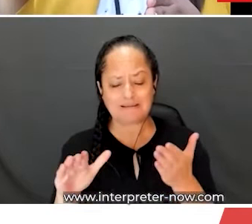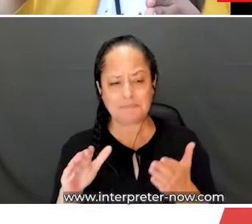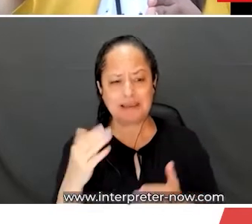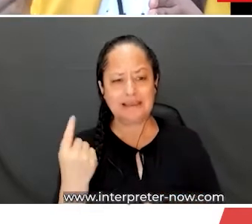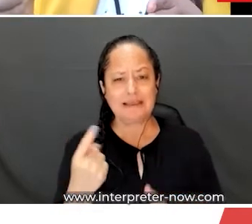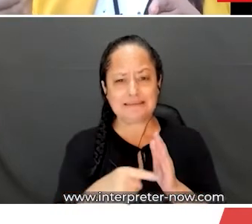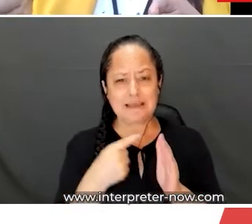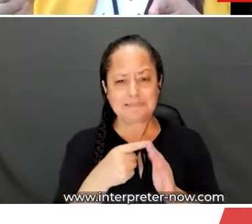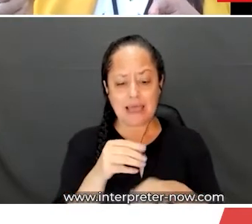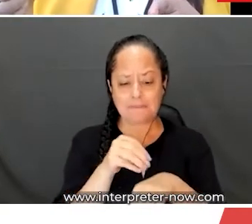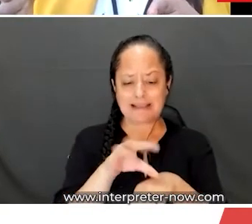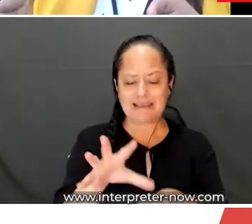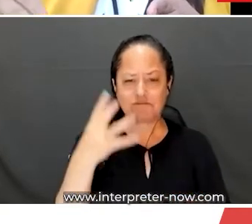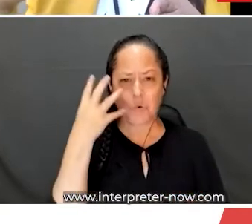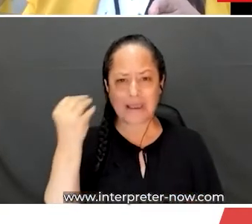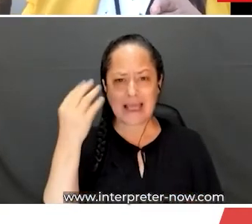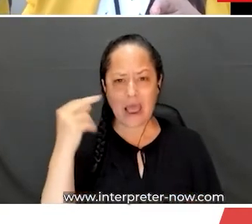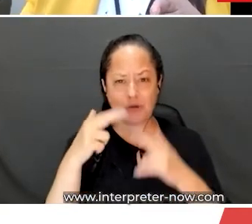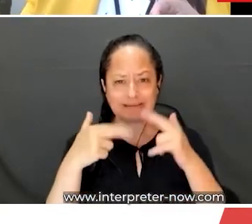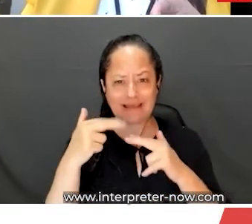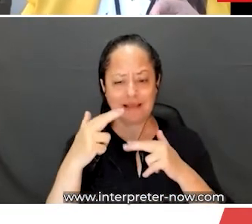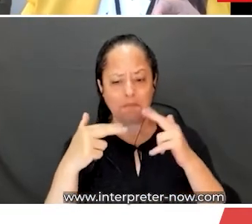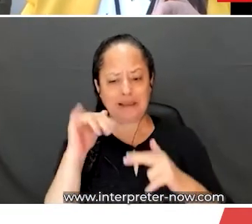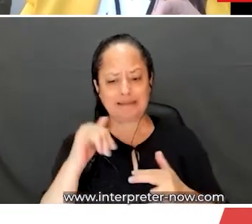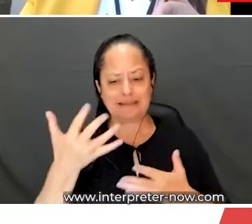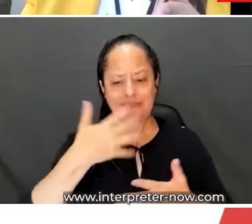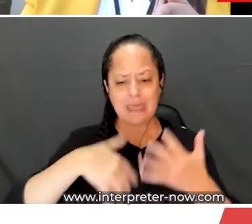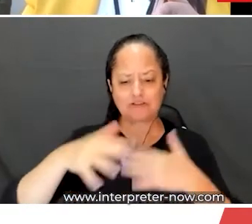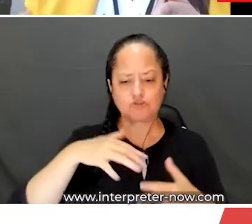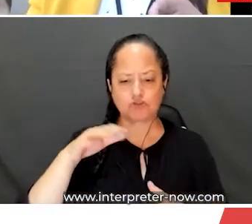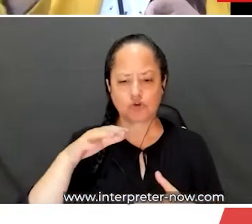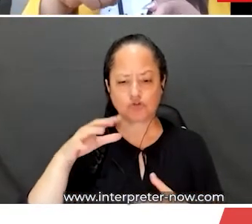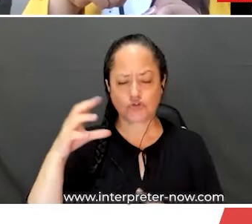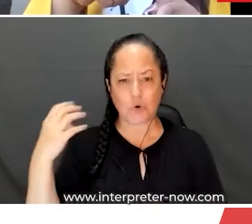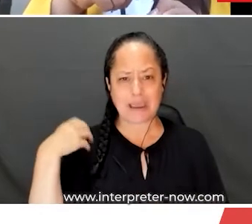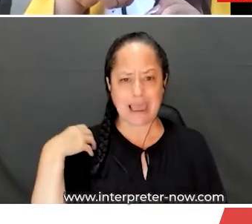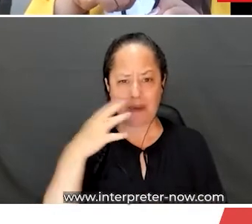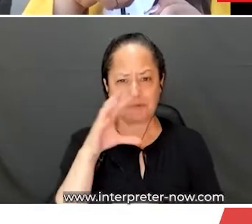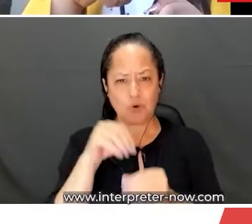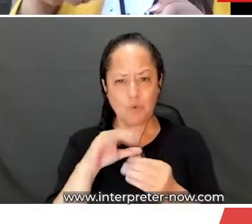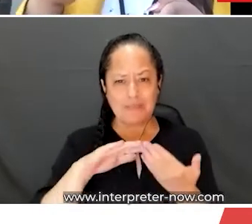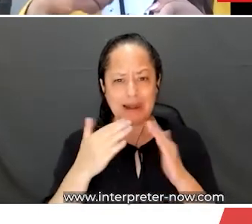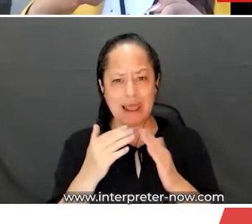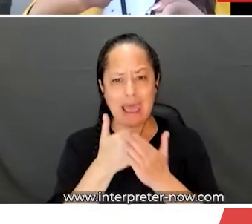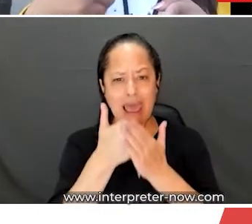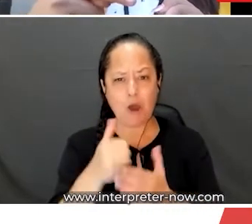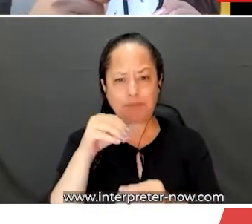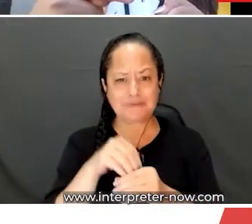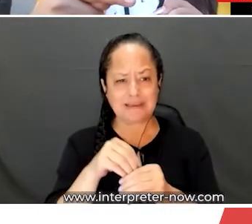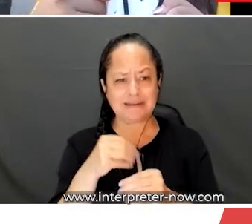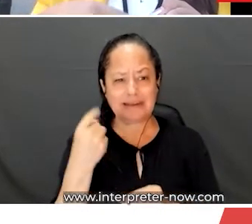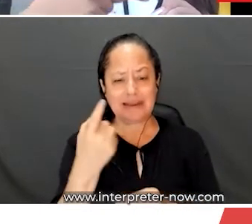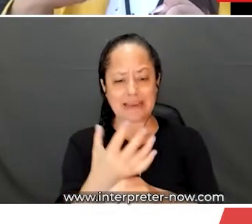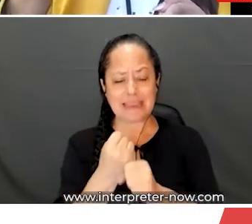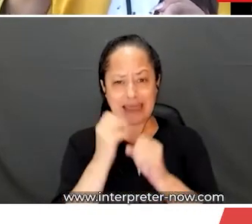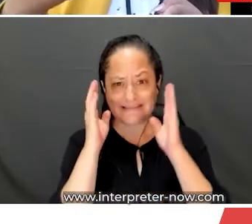being an influencer outside of the building and building that social capital in the community helps you inside. Starts getting the